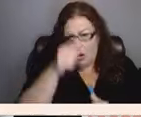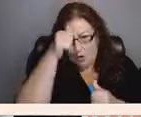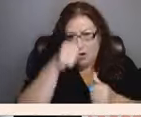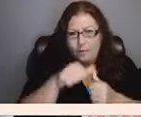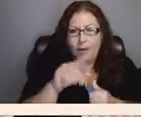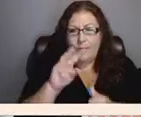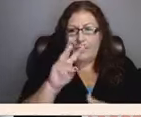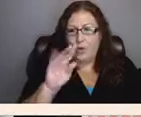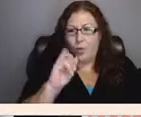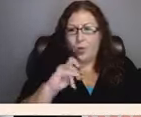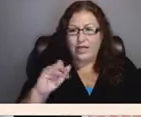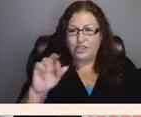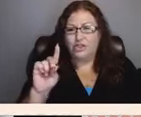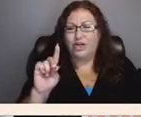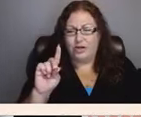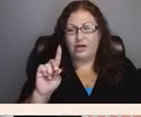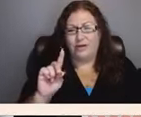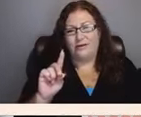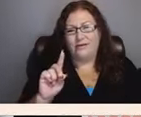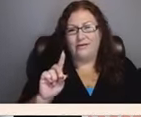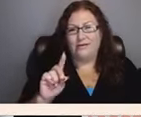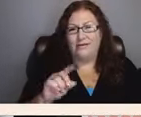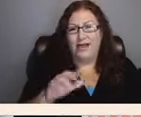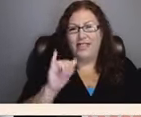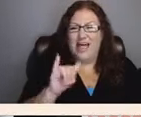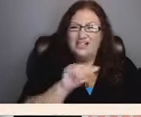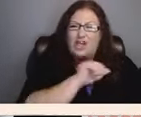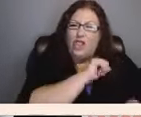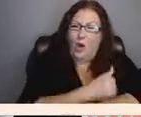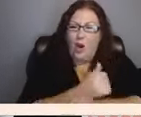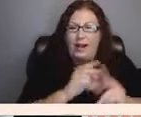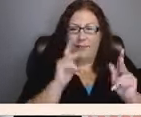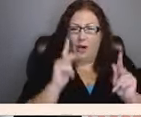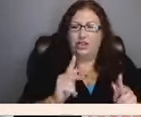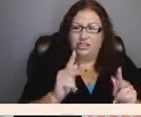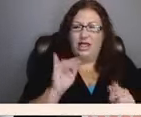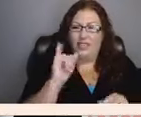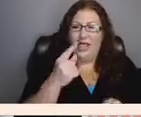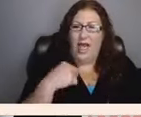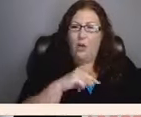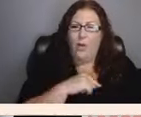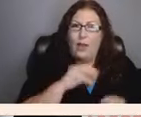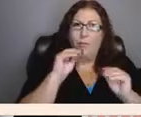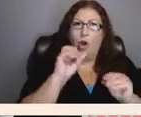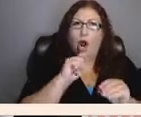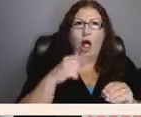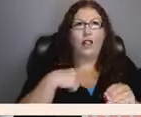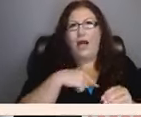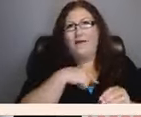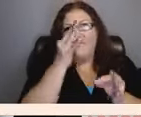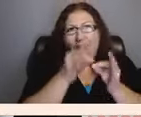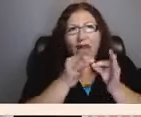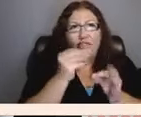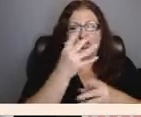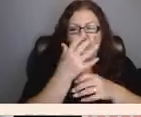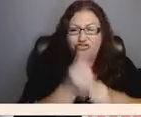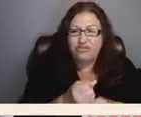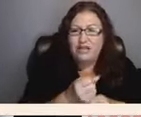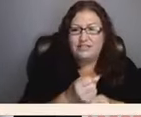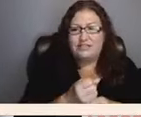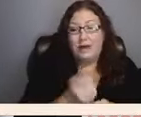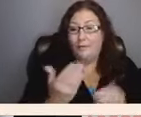is in so many, is the authority figure that we put all of our faith and trust in. And we may do that with the doctor,